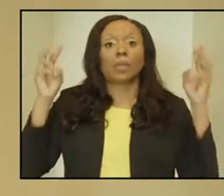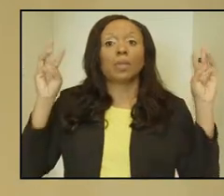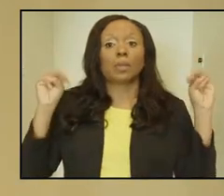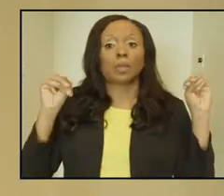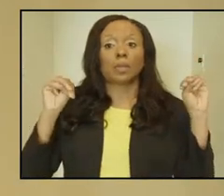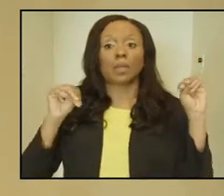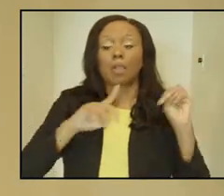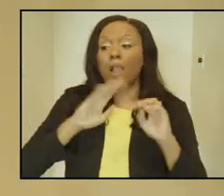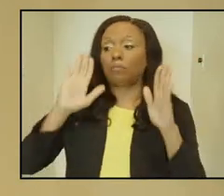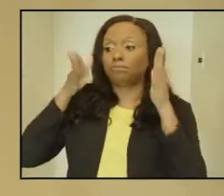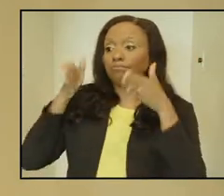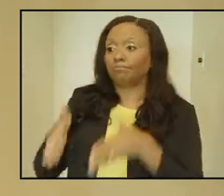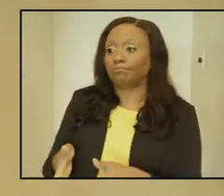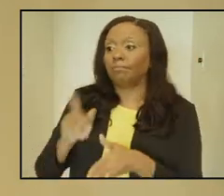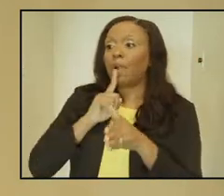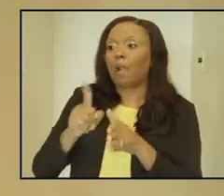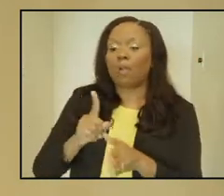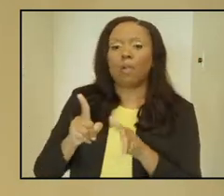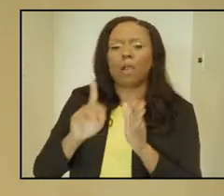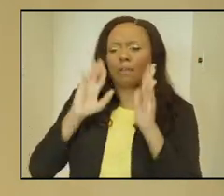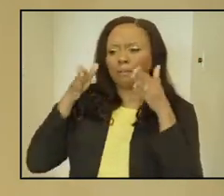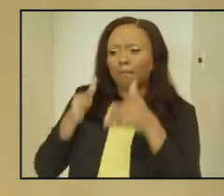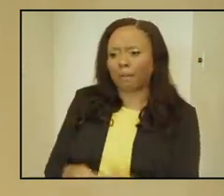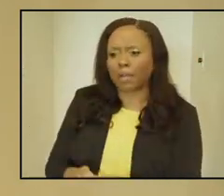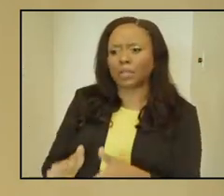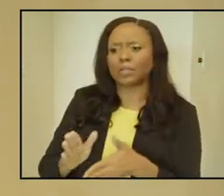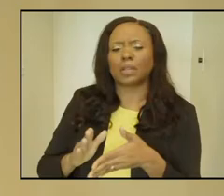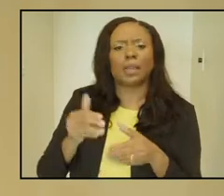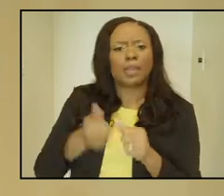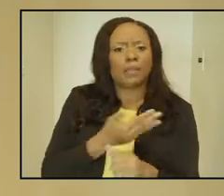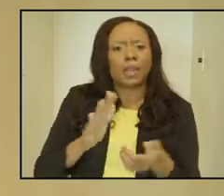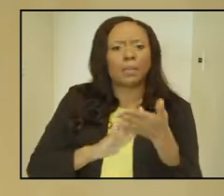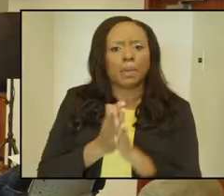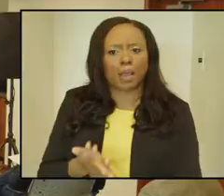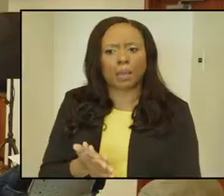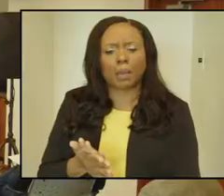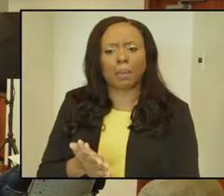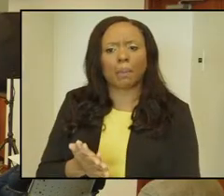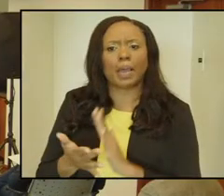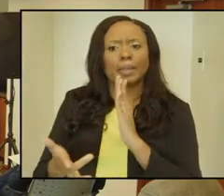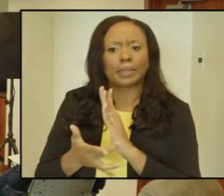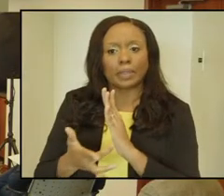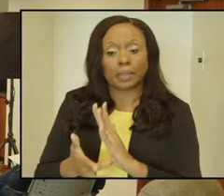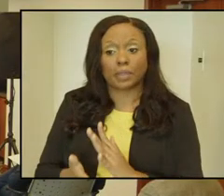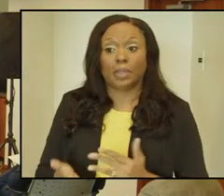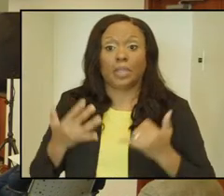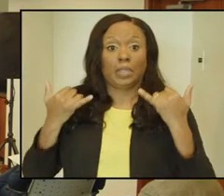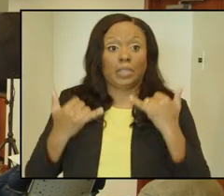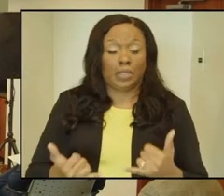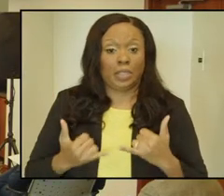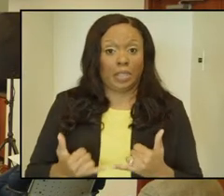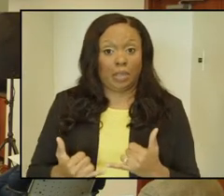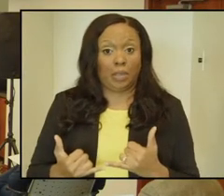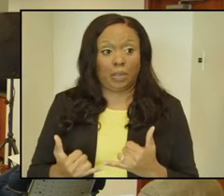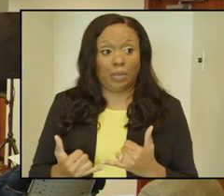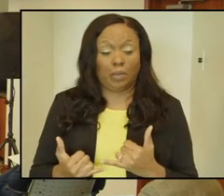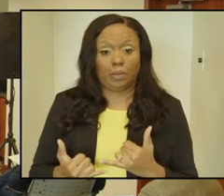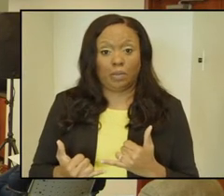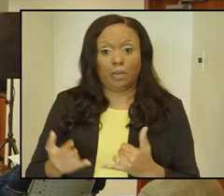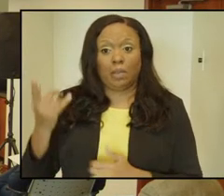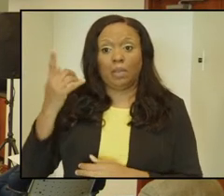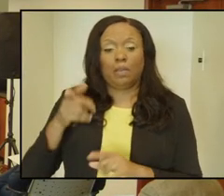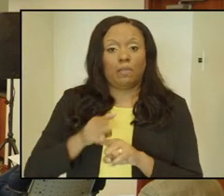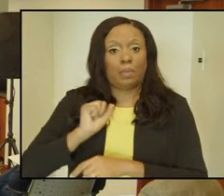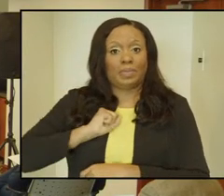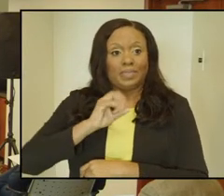focal point of her administration. Without further ado, On behalf of the acting registrar and the staff